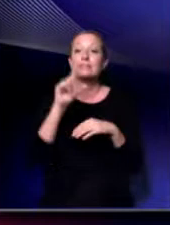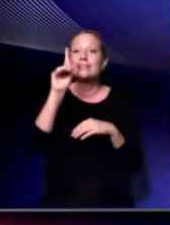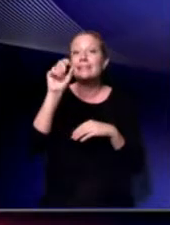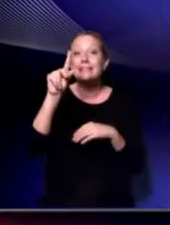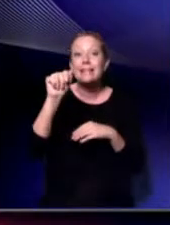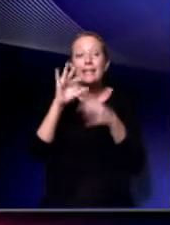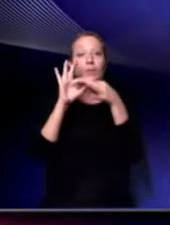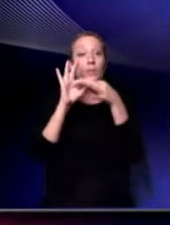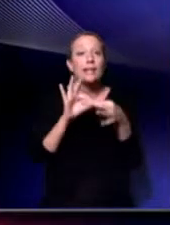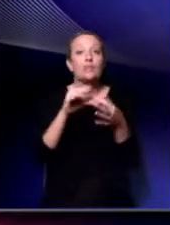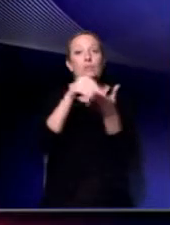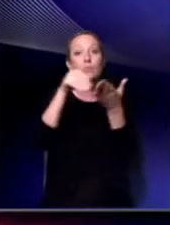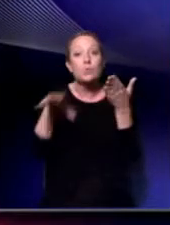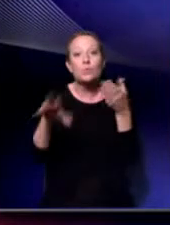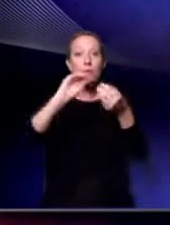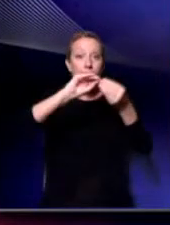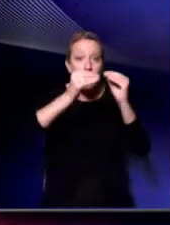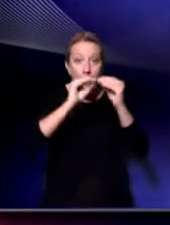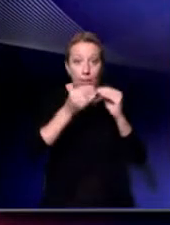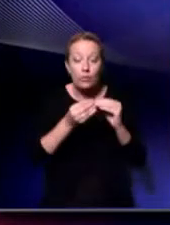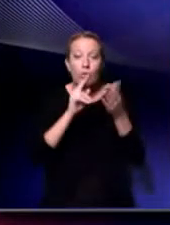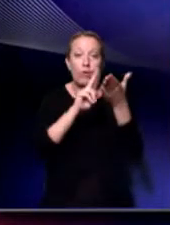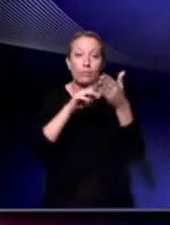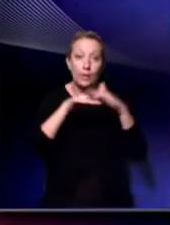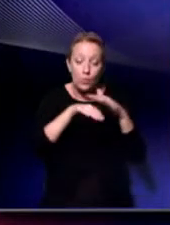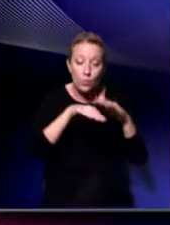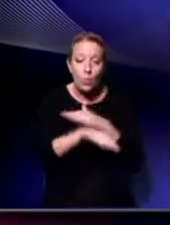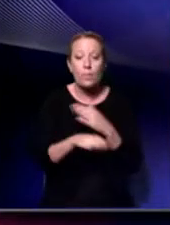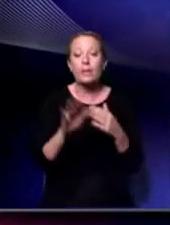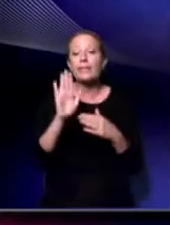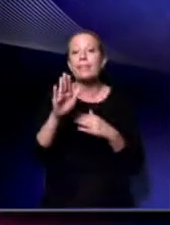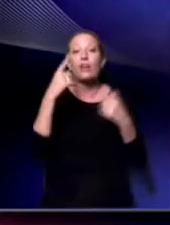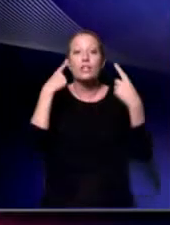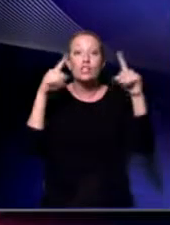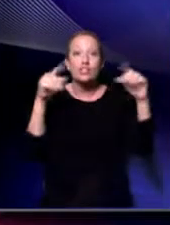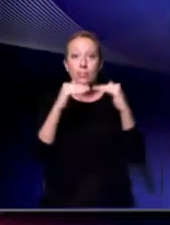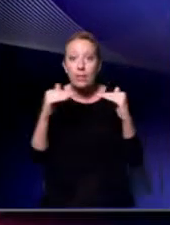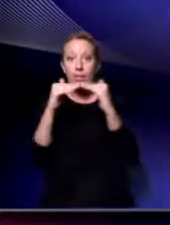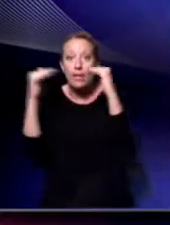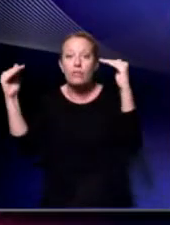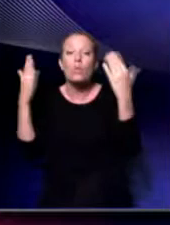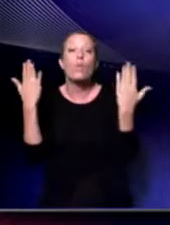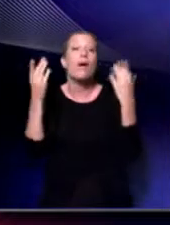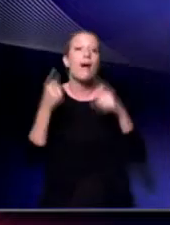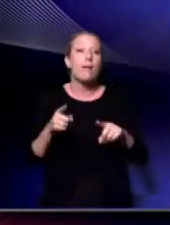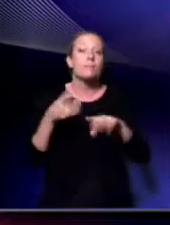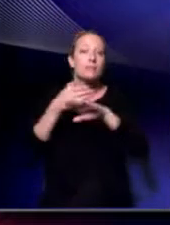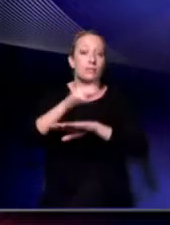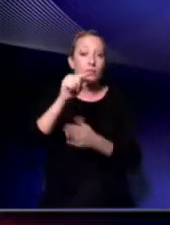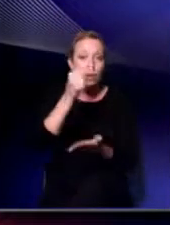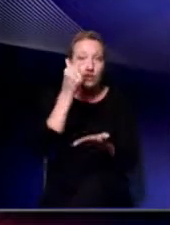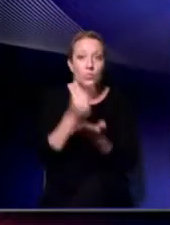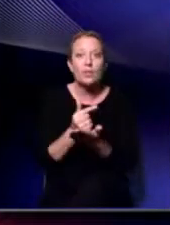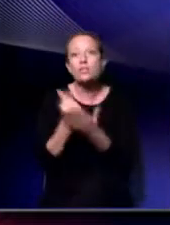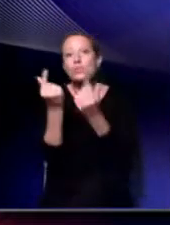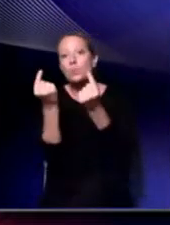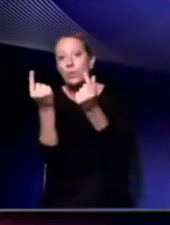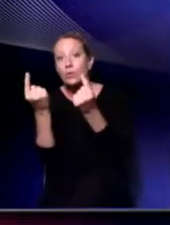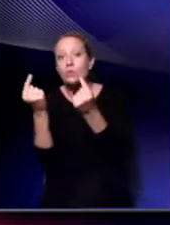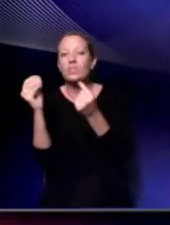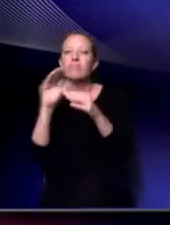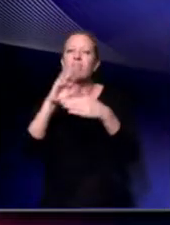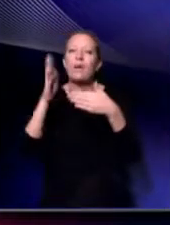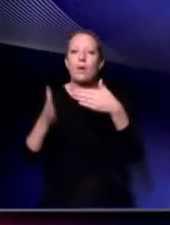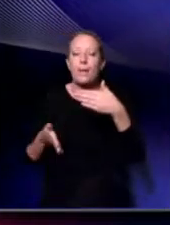enrollment, on academic achievement, on post-school outcomes, and other measures that we're starting to put